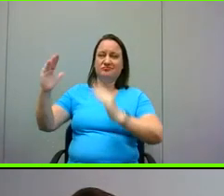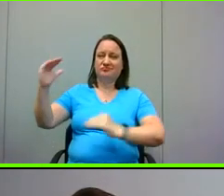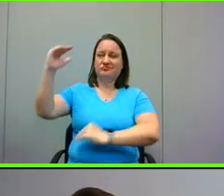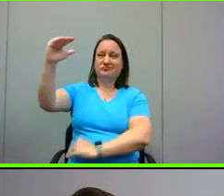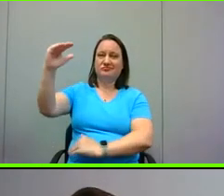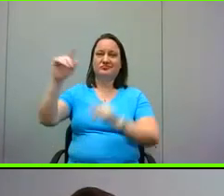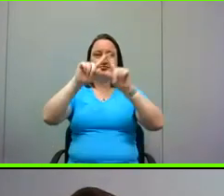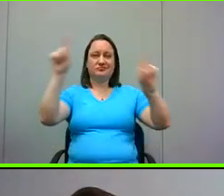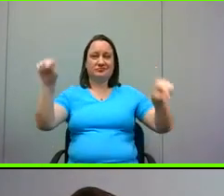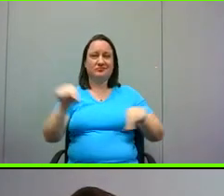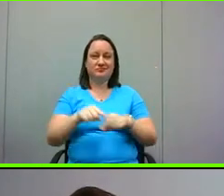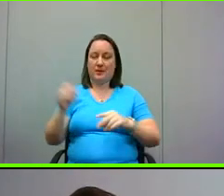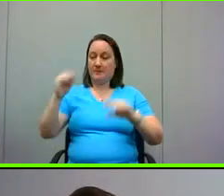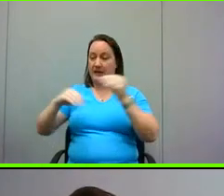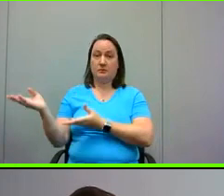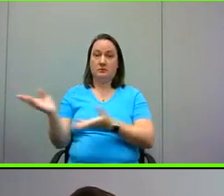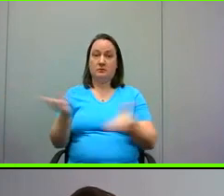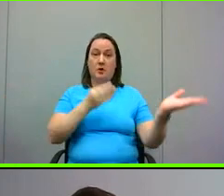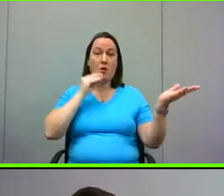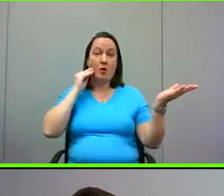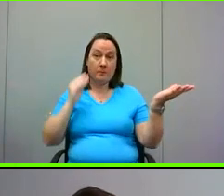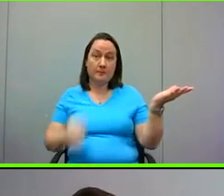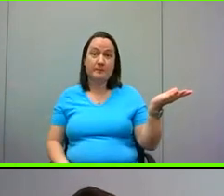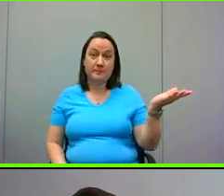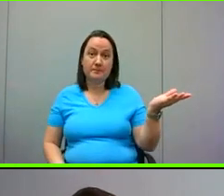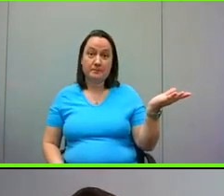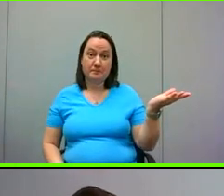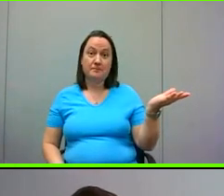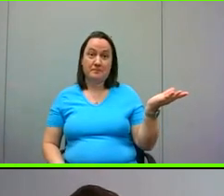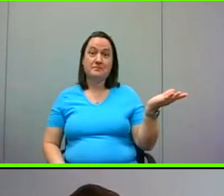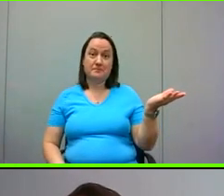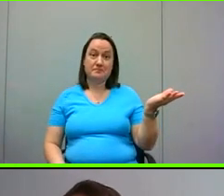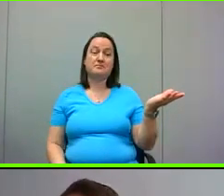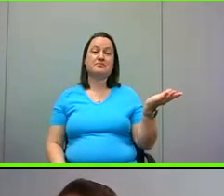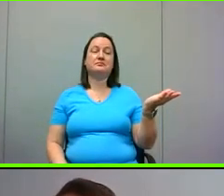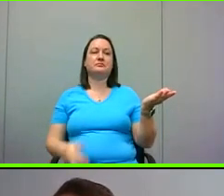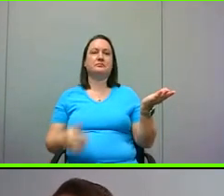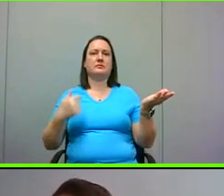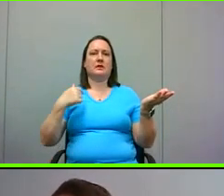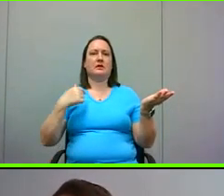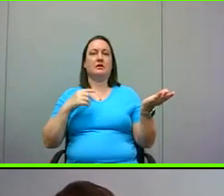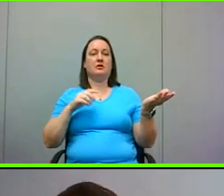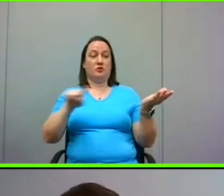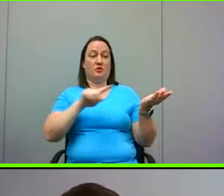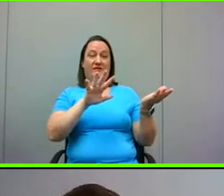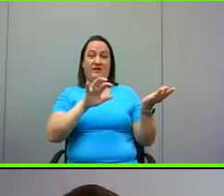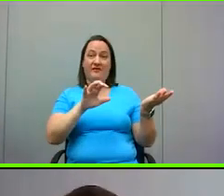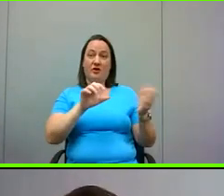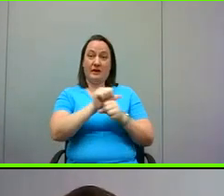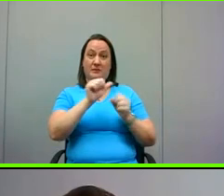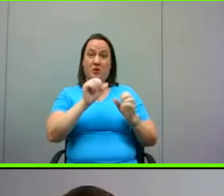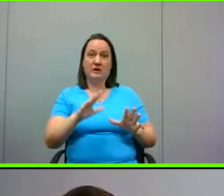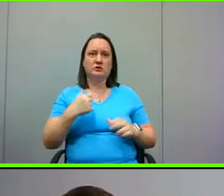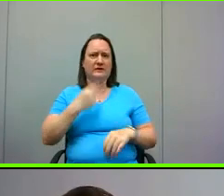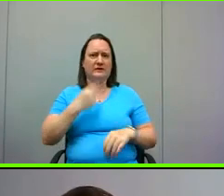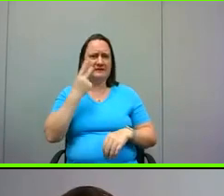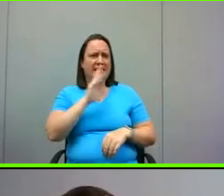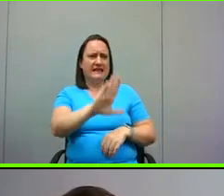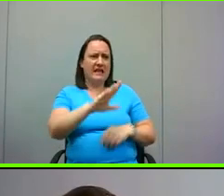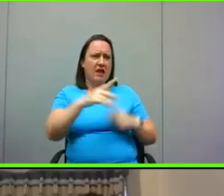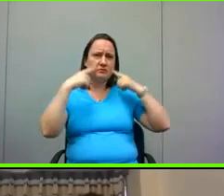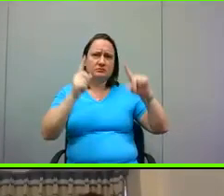home. And we really have seen a increase in production as